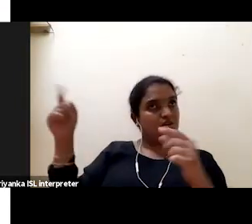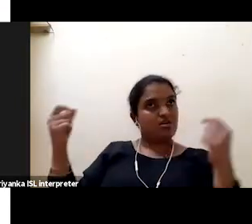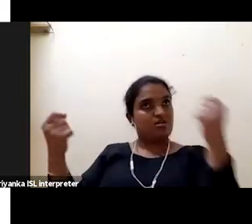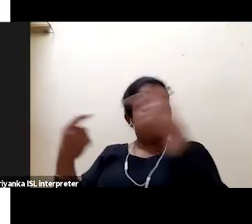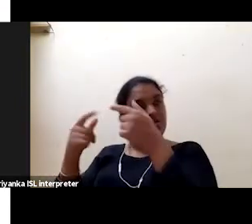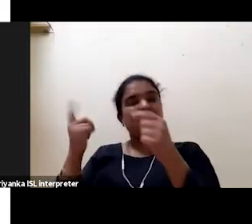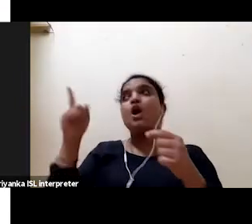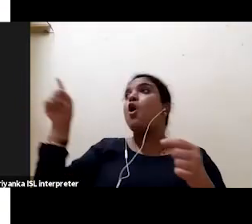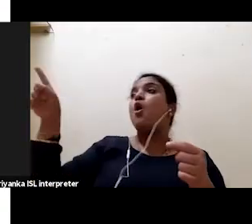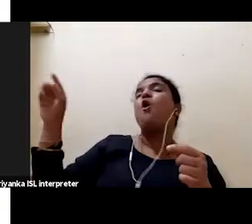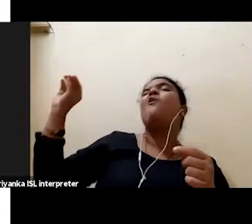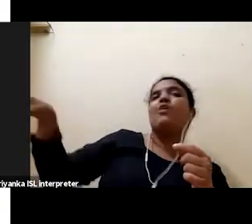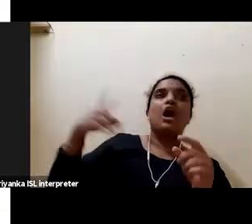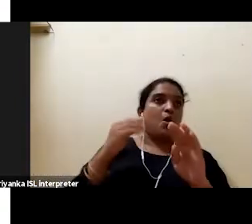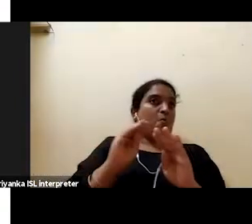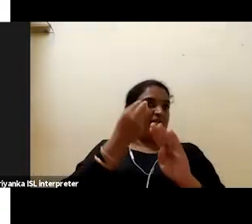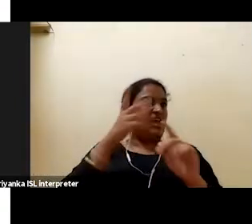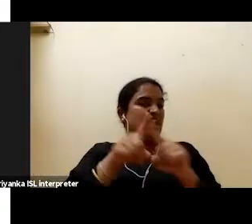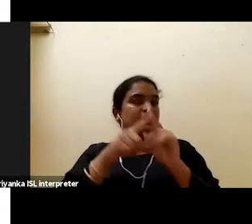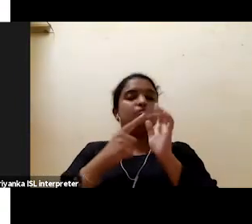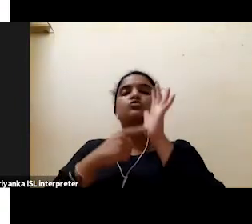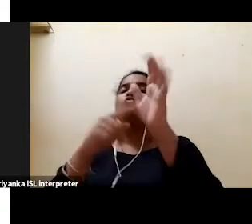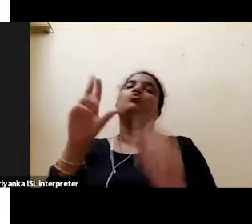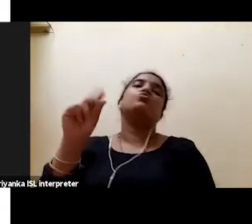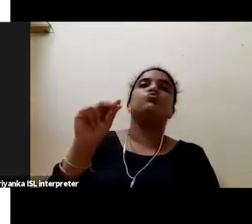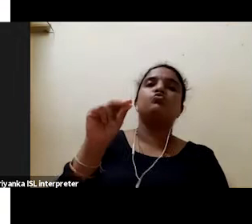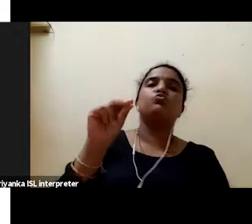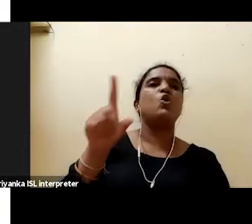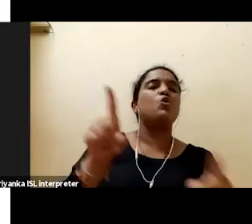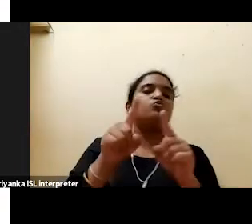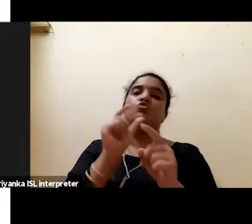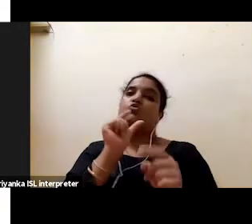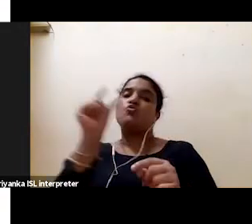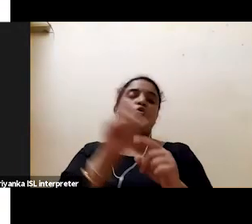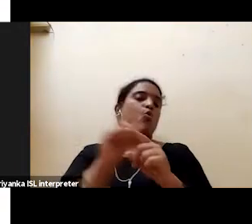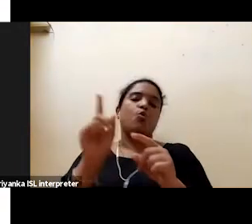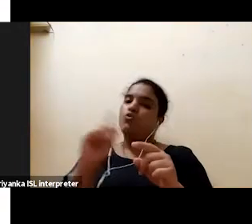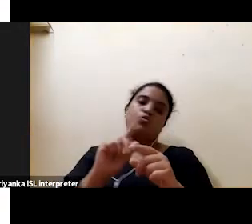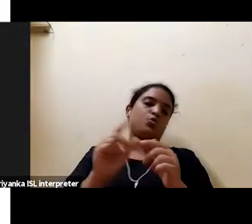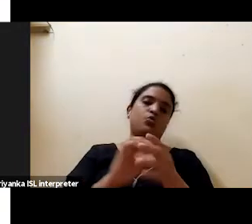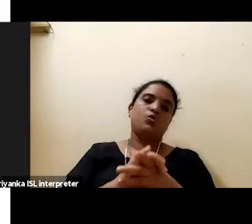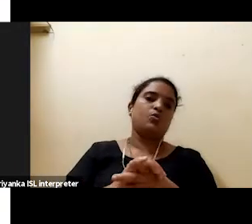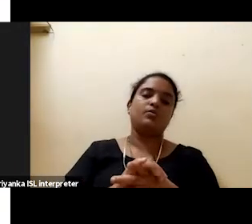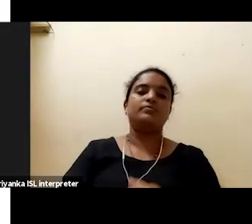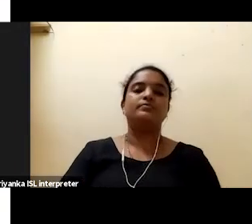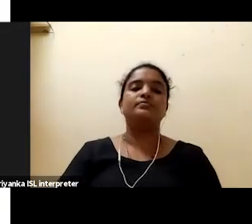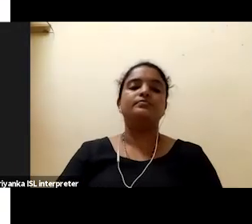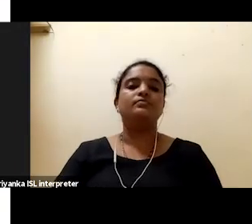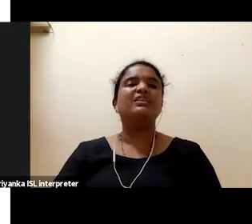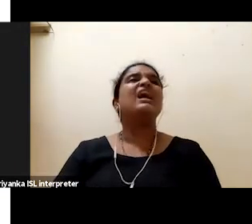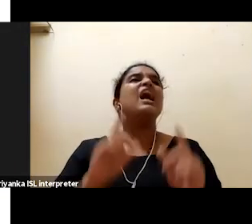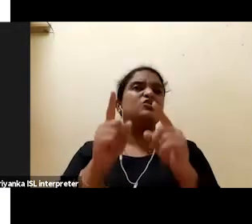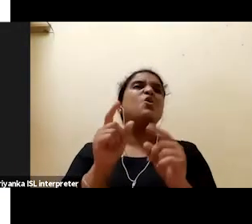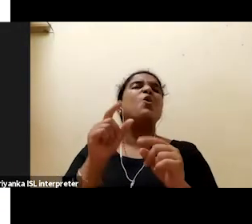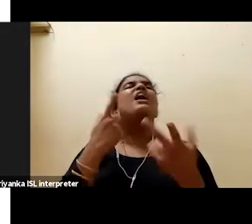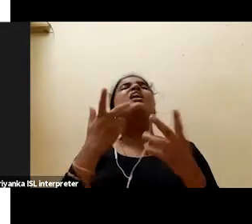to elevate it or make it more chic or fancy. So that's again disrespectful to that original dish. So never say that,